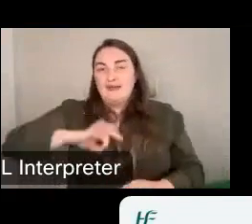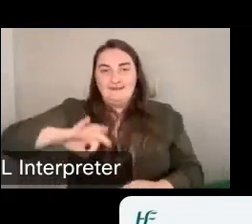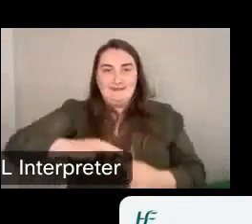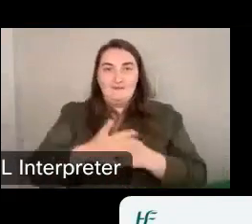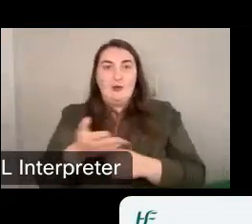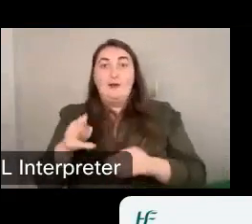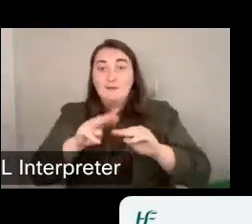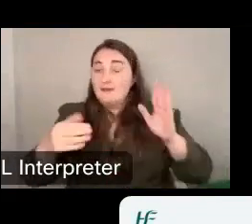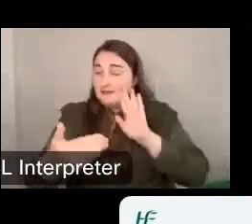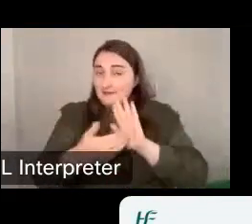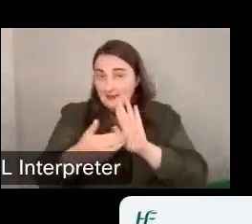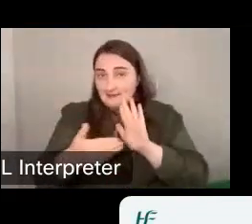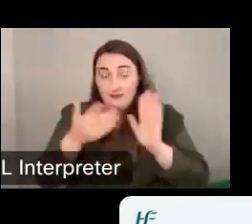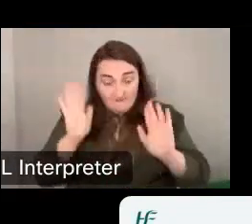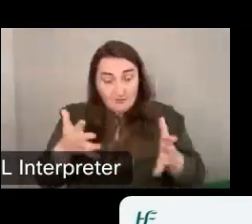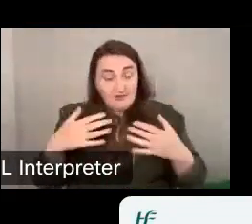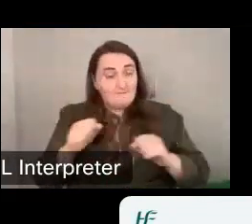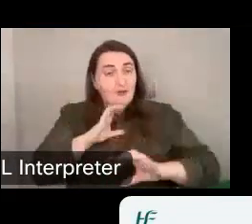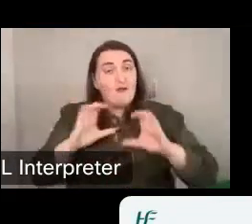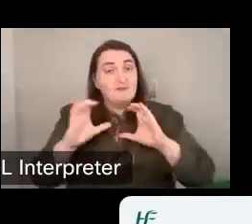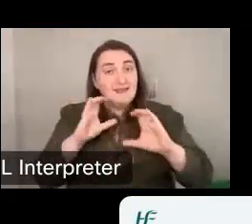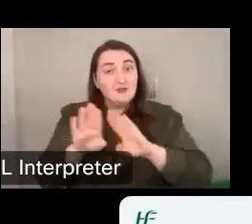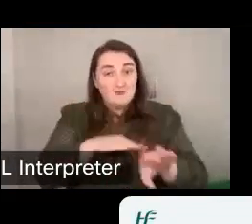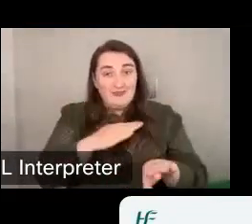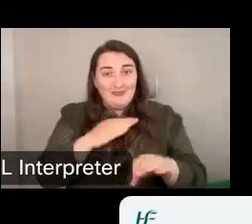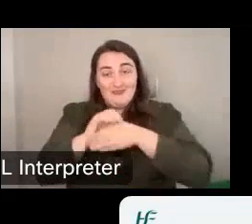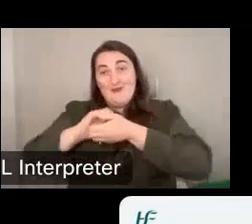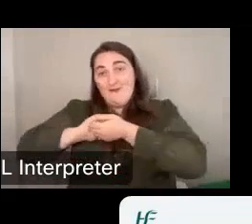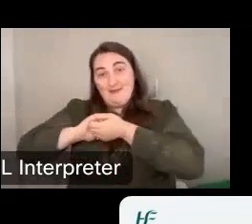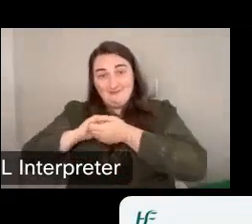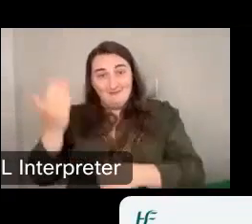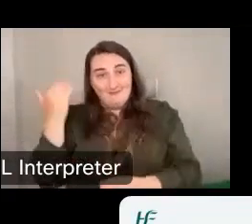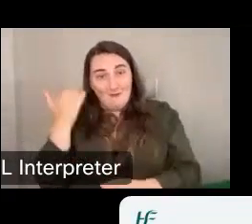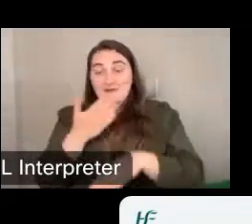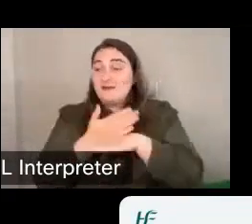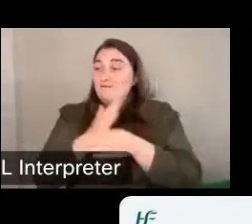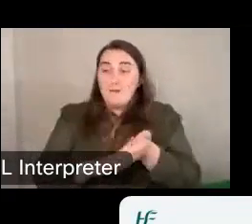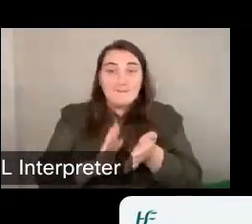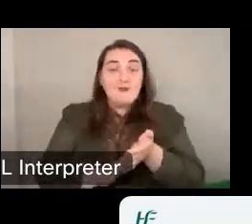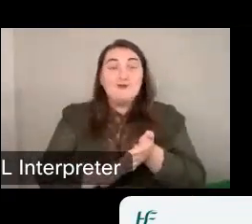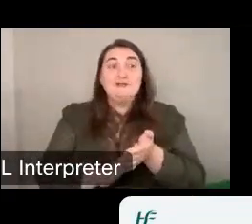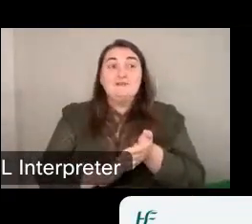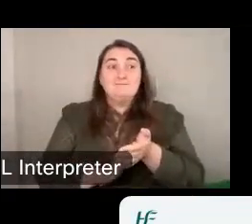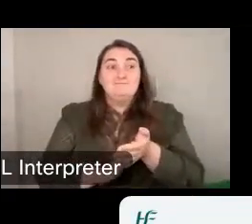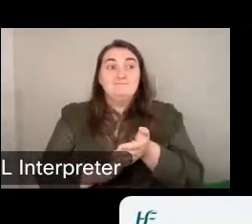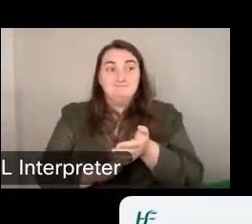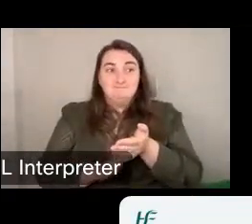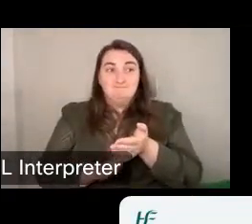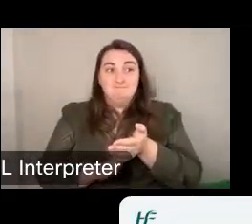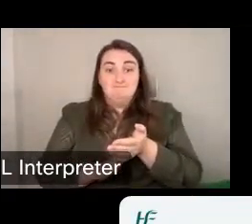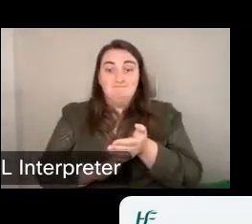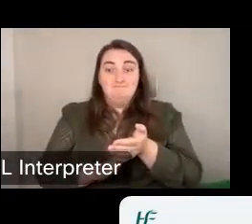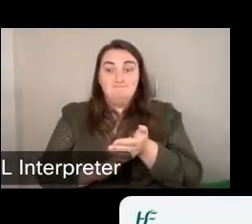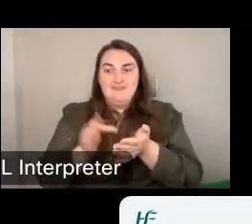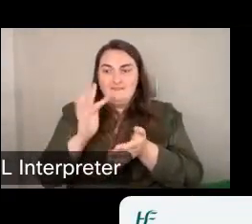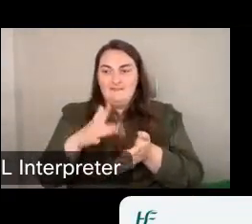because, and I've had this conversation with colleagues, with staff members, when they might be unclear and